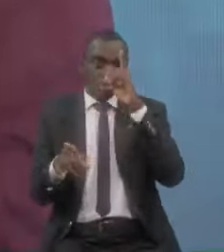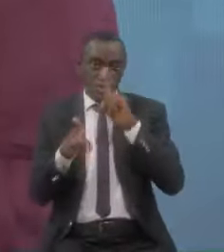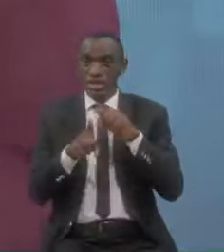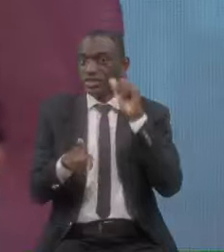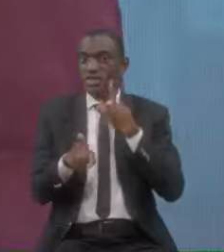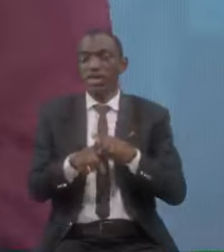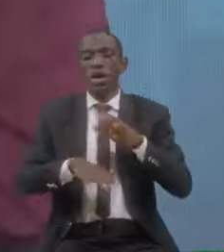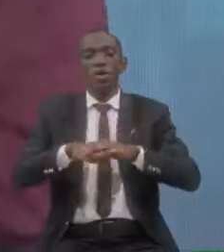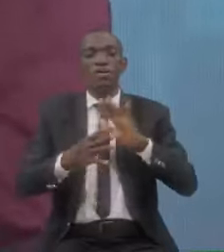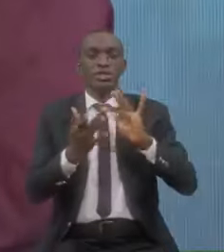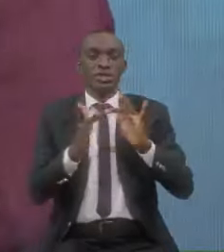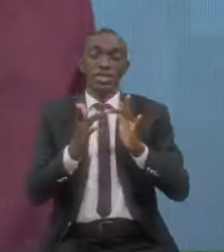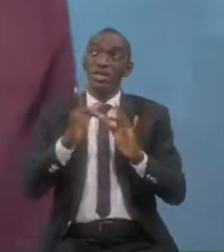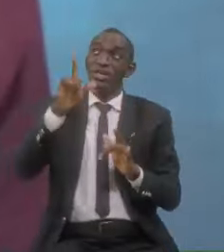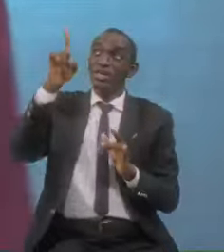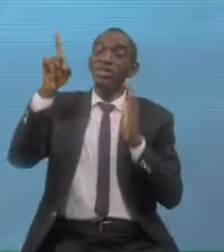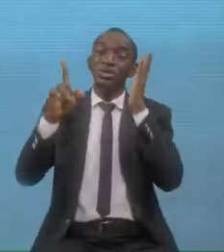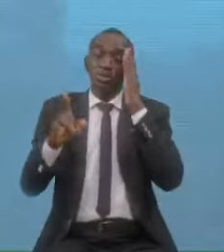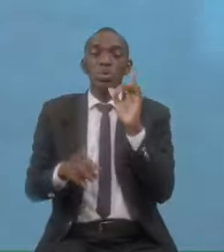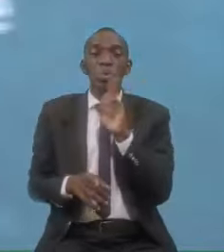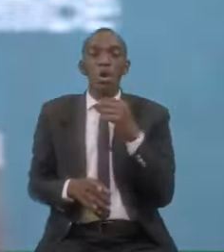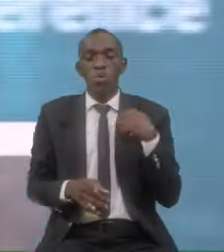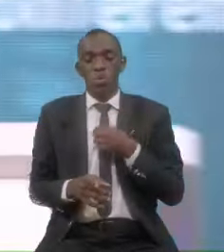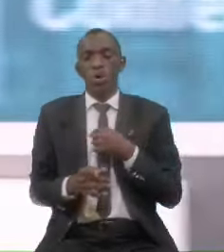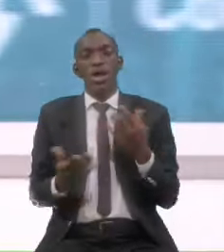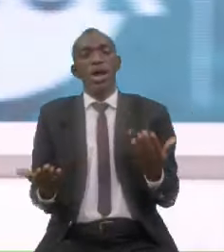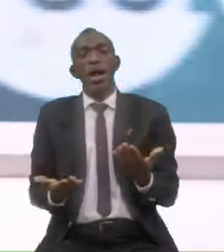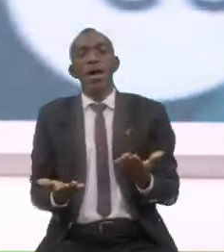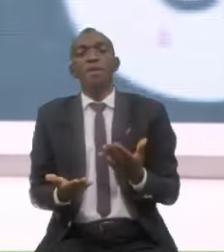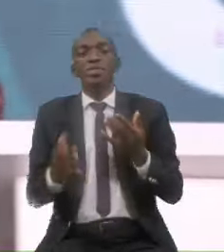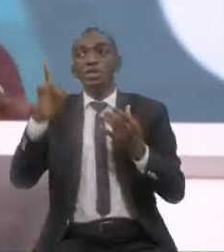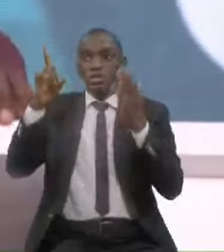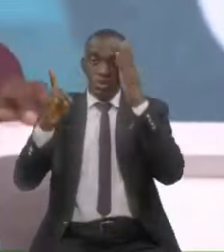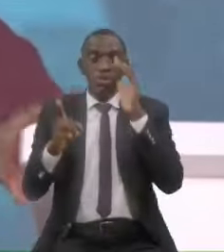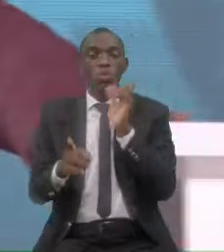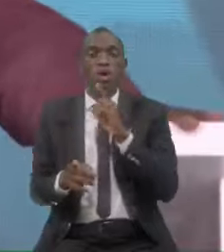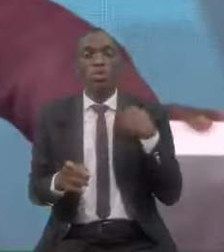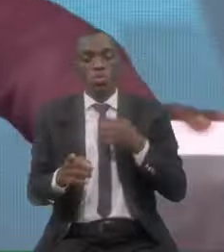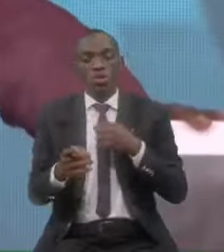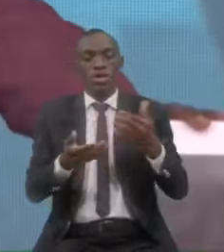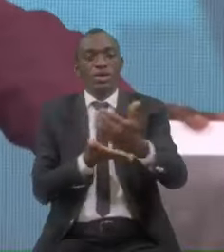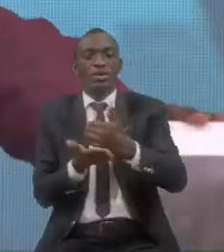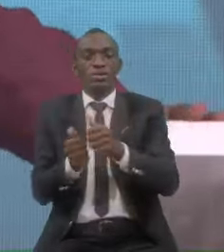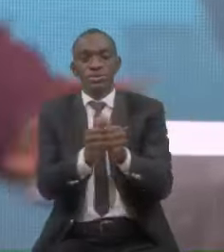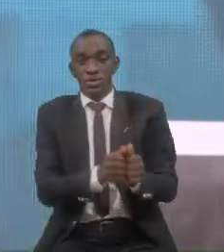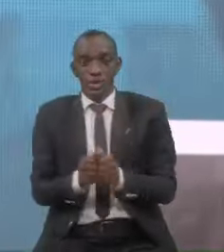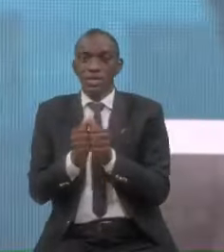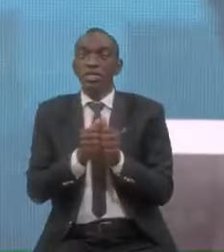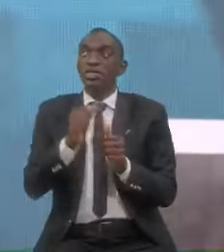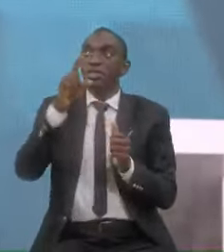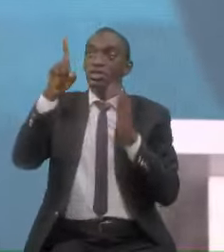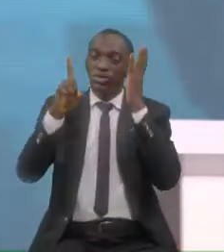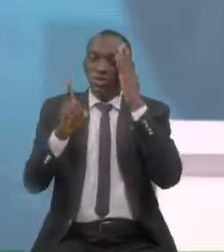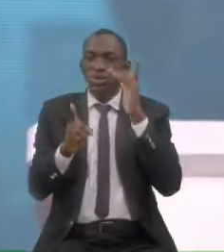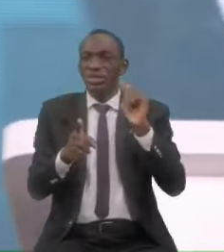He knows where we're congregating. He knows where we have been. And he knows the kind of power we're